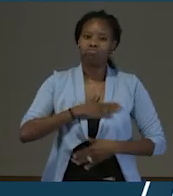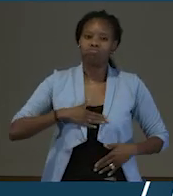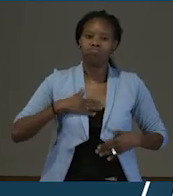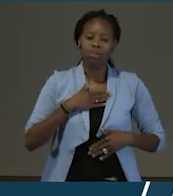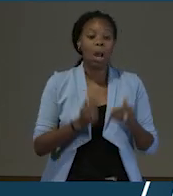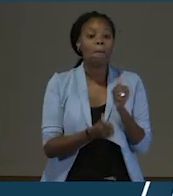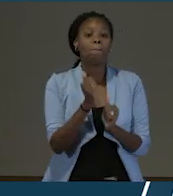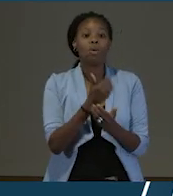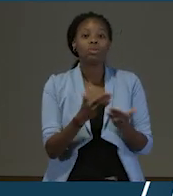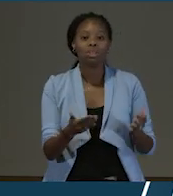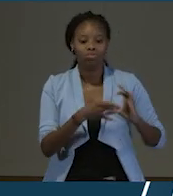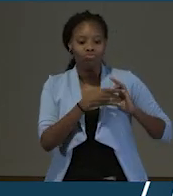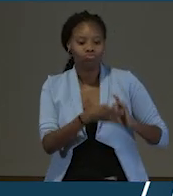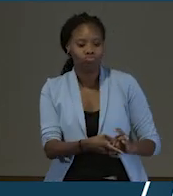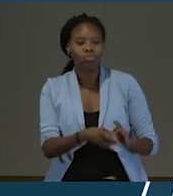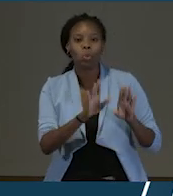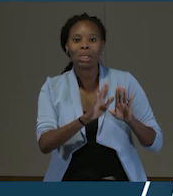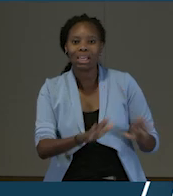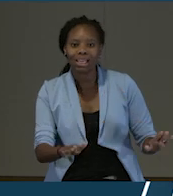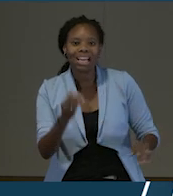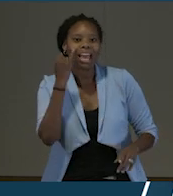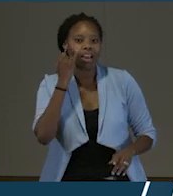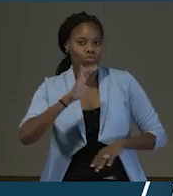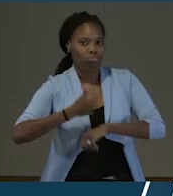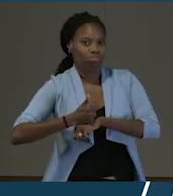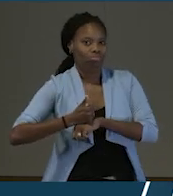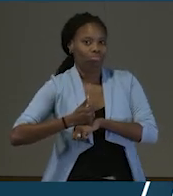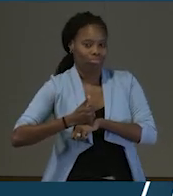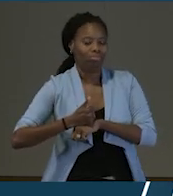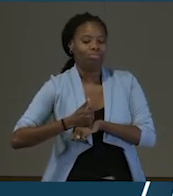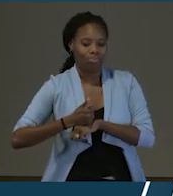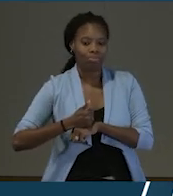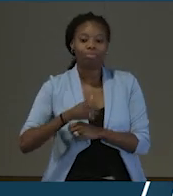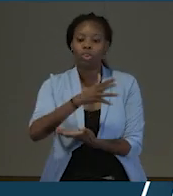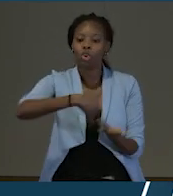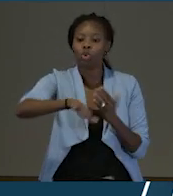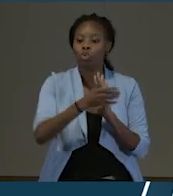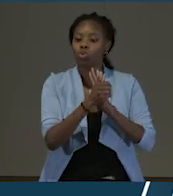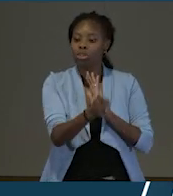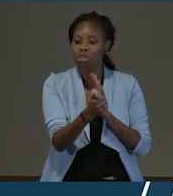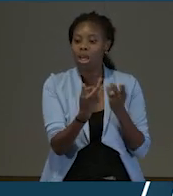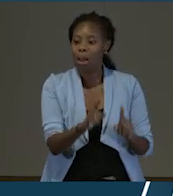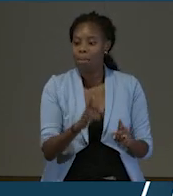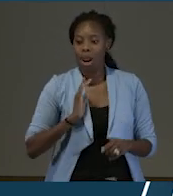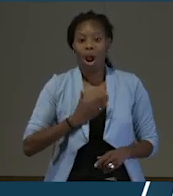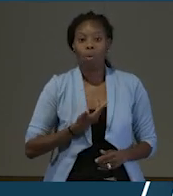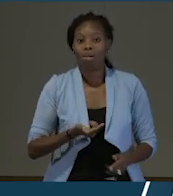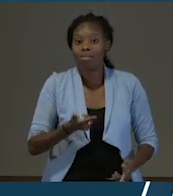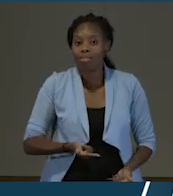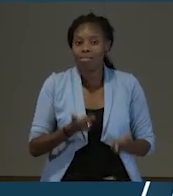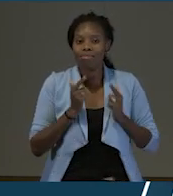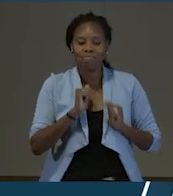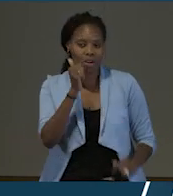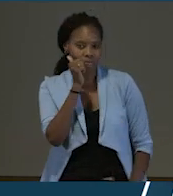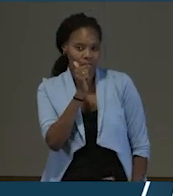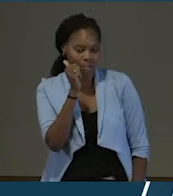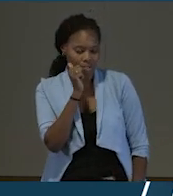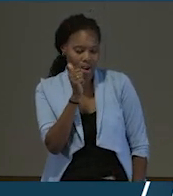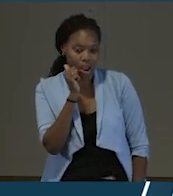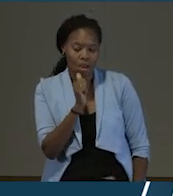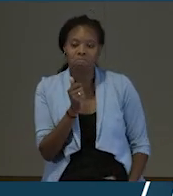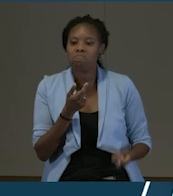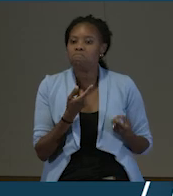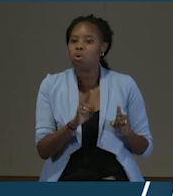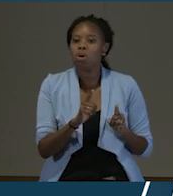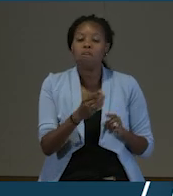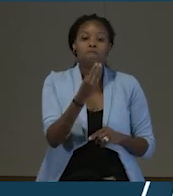if we structure it that way. Social skills are present in our daily lives. We use them constantly. During meal times,